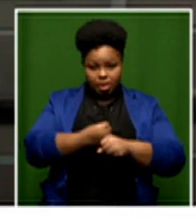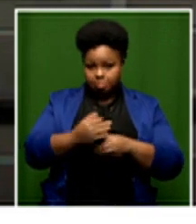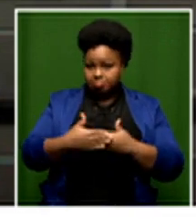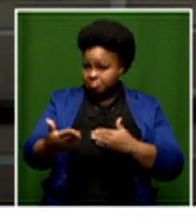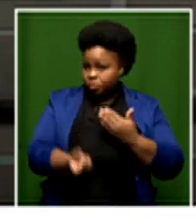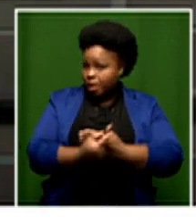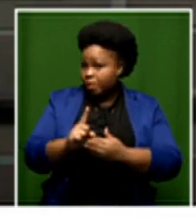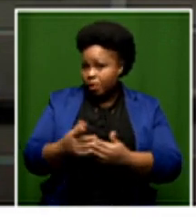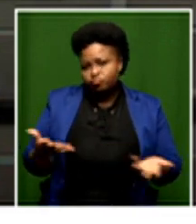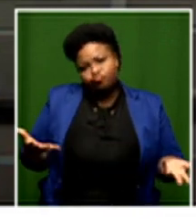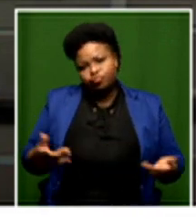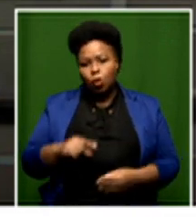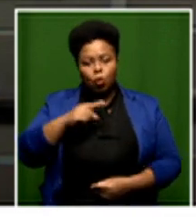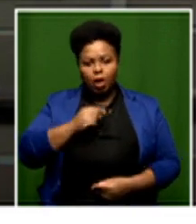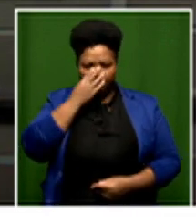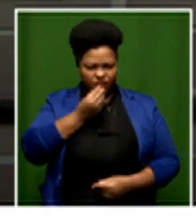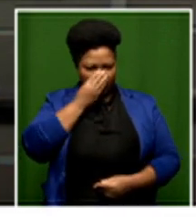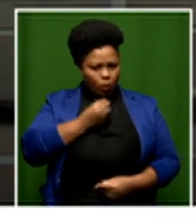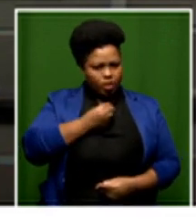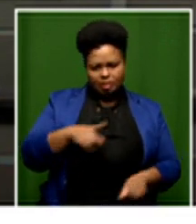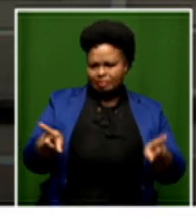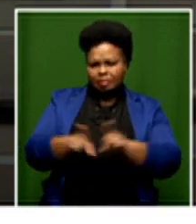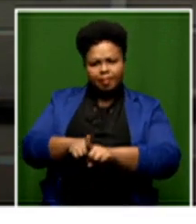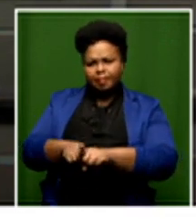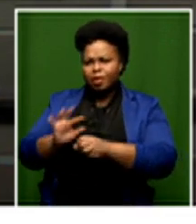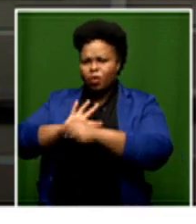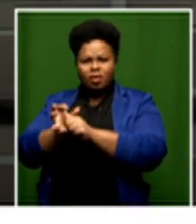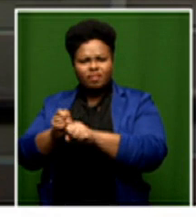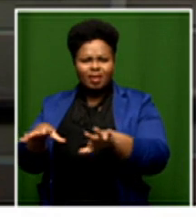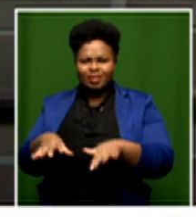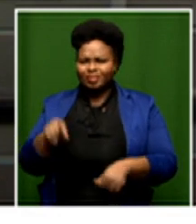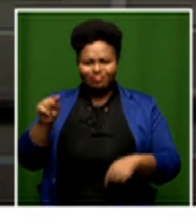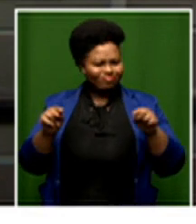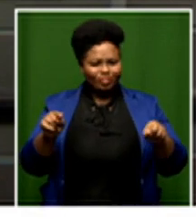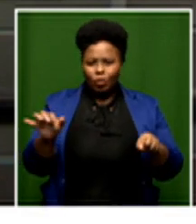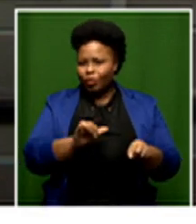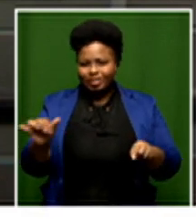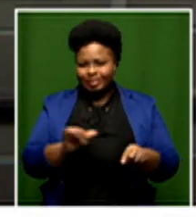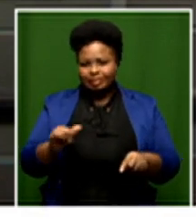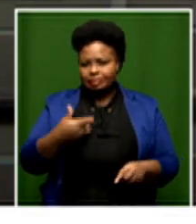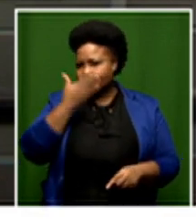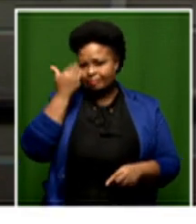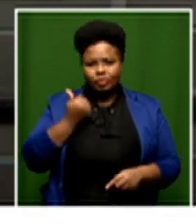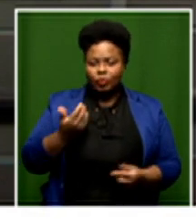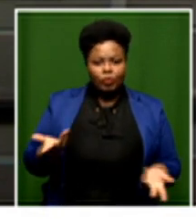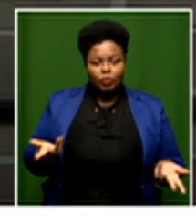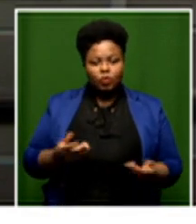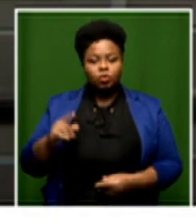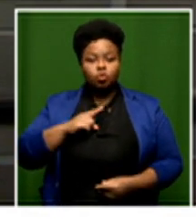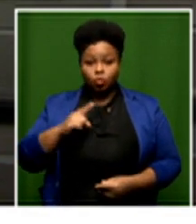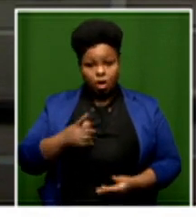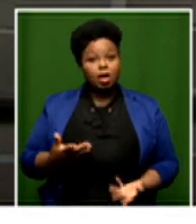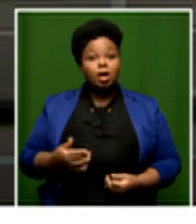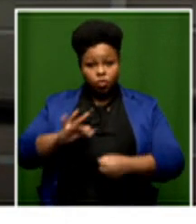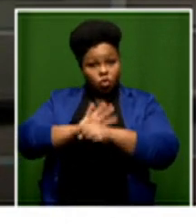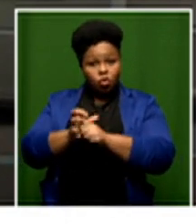year. Influenza, like SARS-CoV-2, is highly unpredictable, and it's fertile ground at